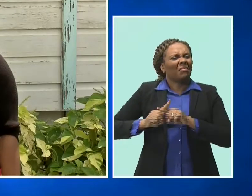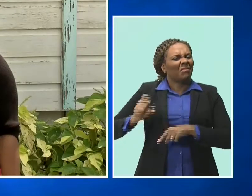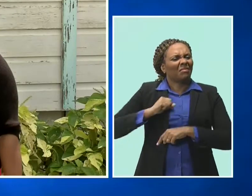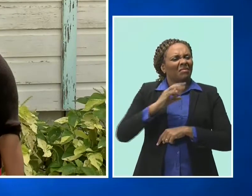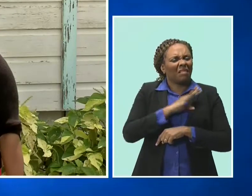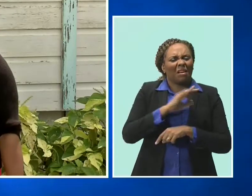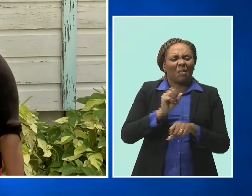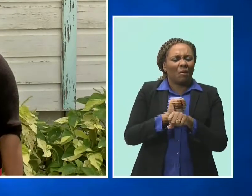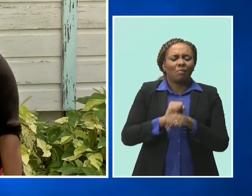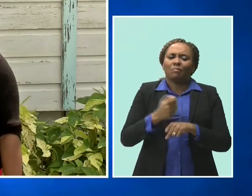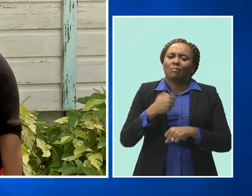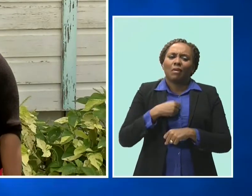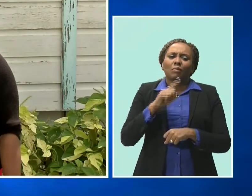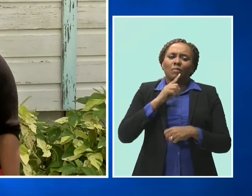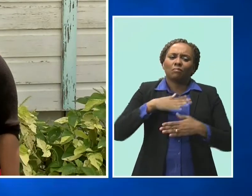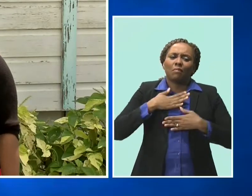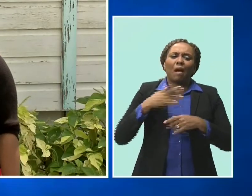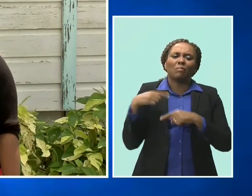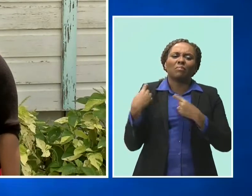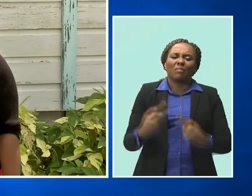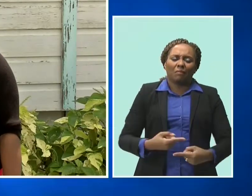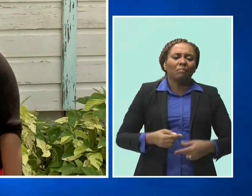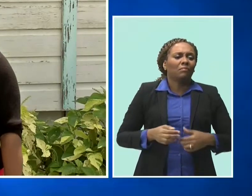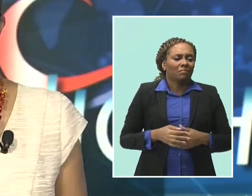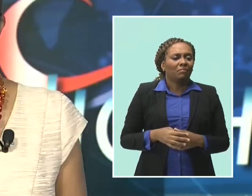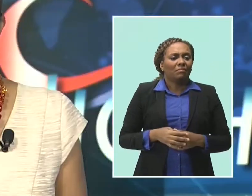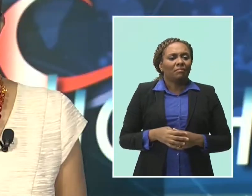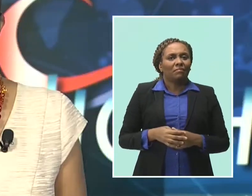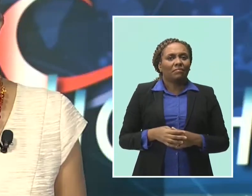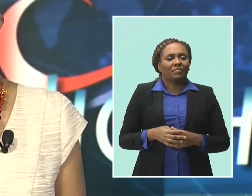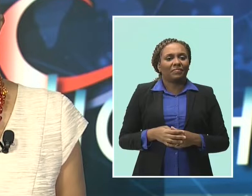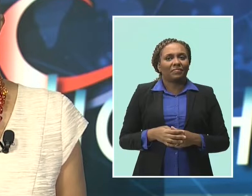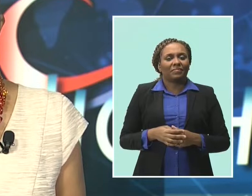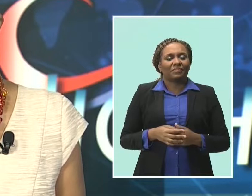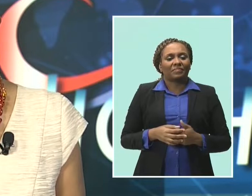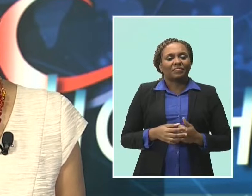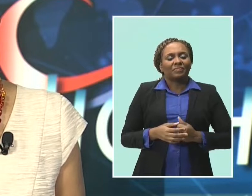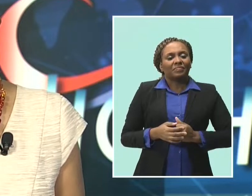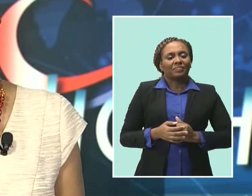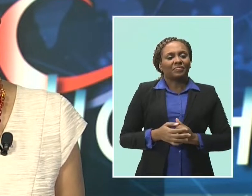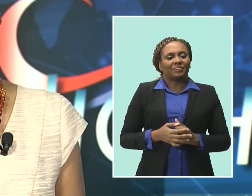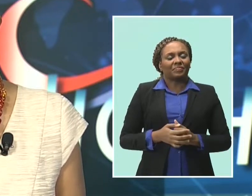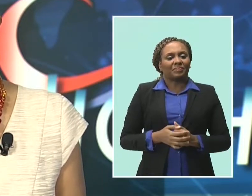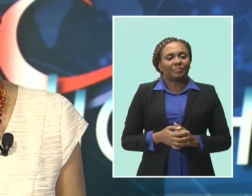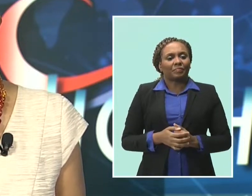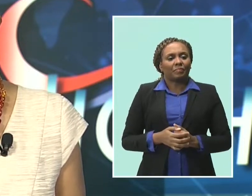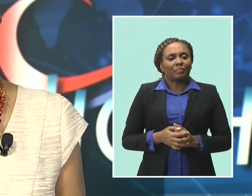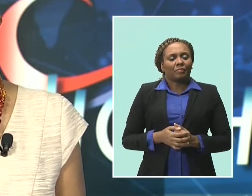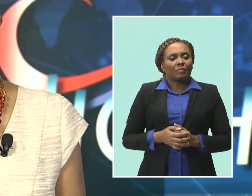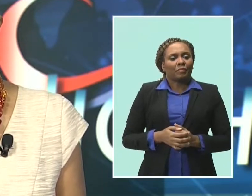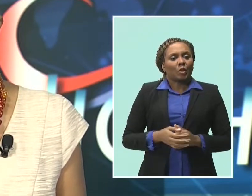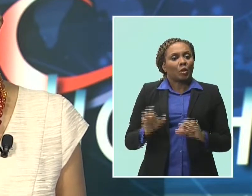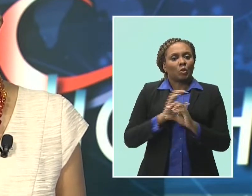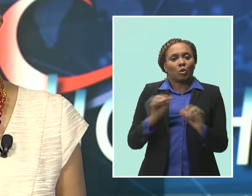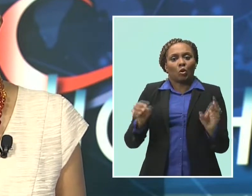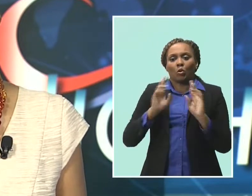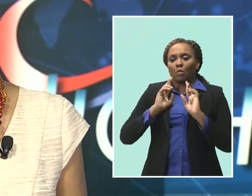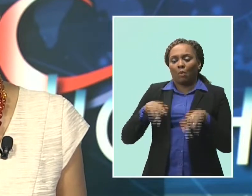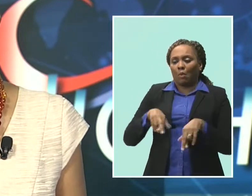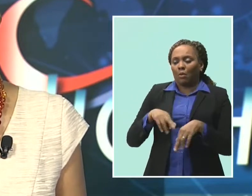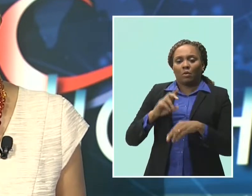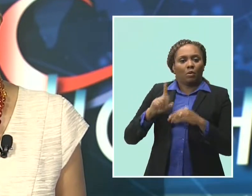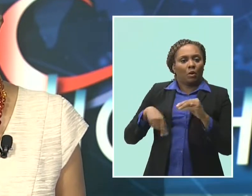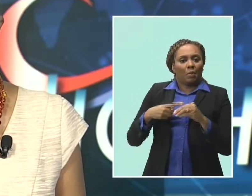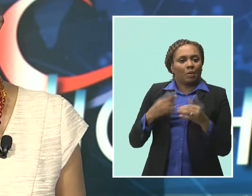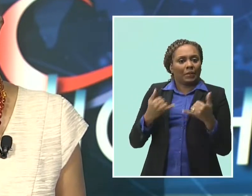I'm very pleased with what I've seen so far with the schools that I've visited. And Ms. Addison says that there are no adverse reports from the schools